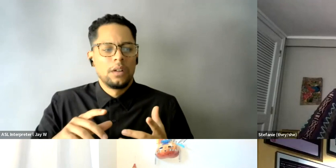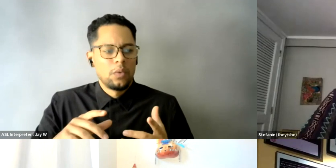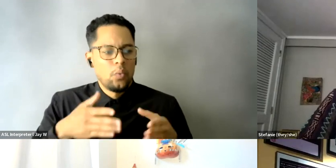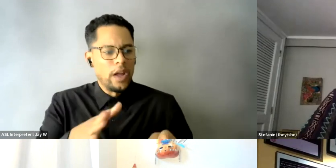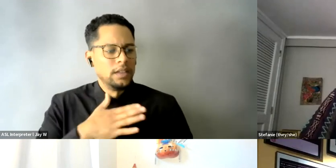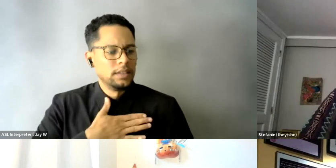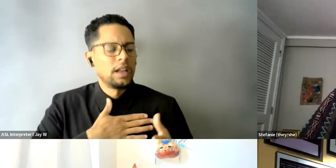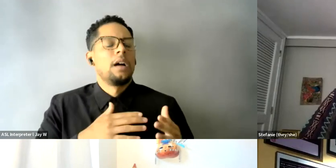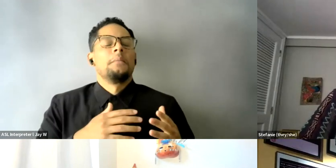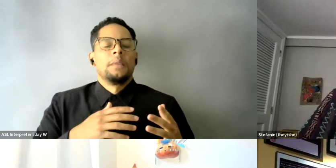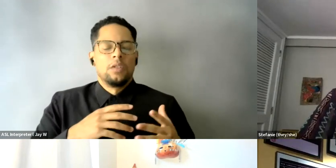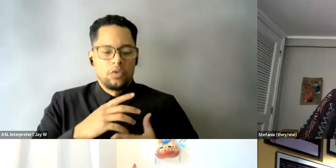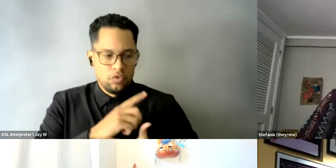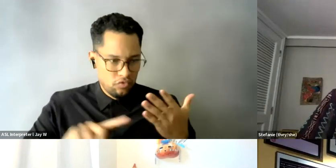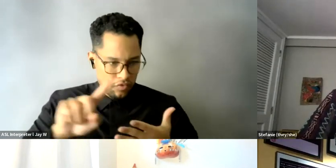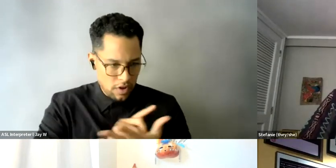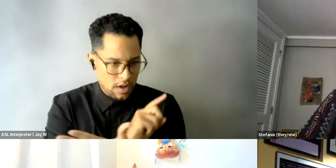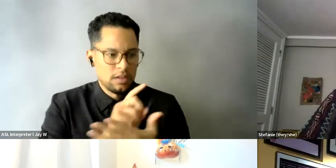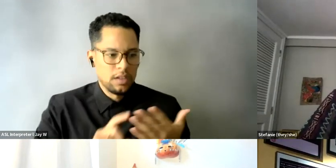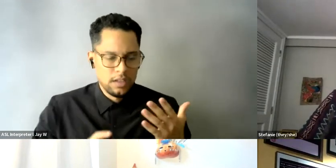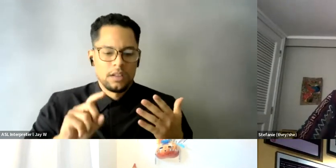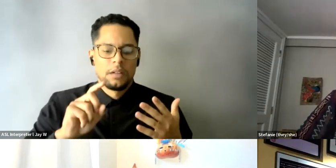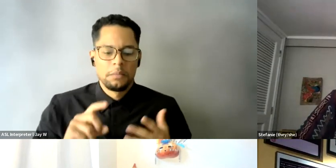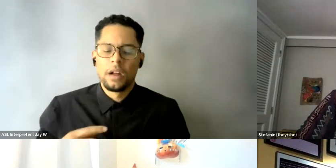I participated